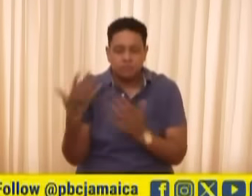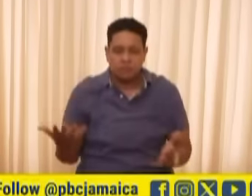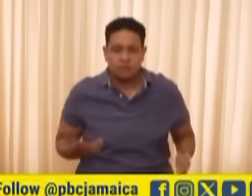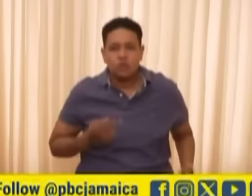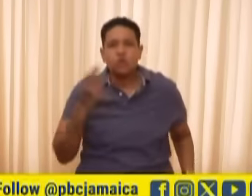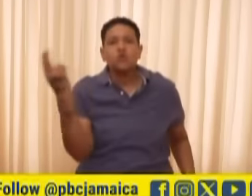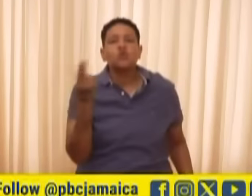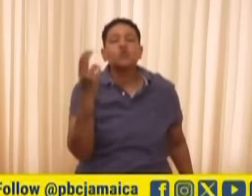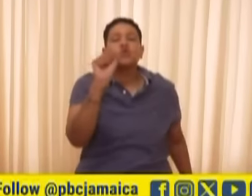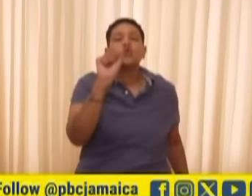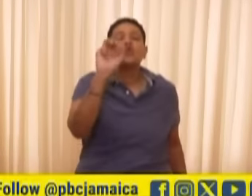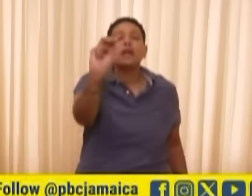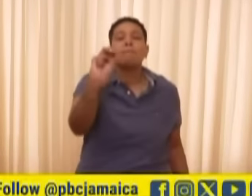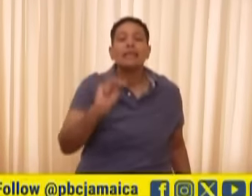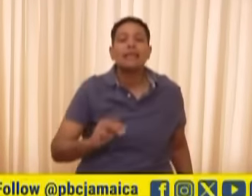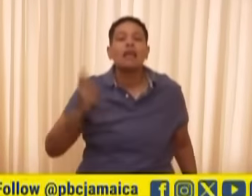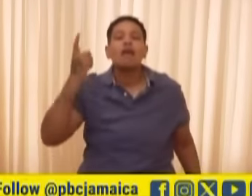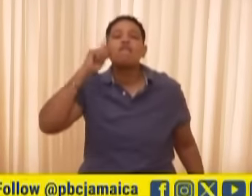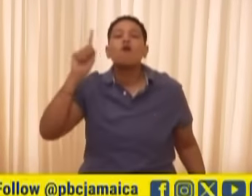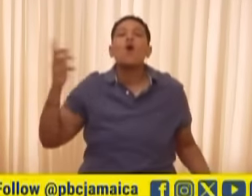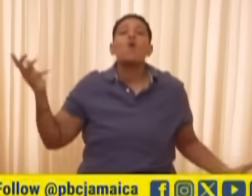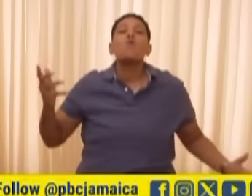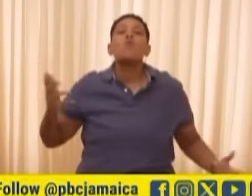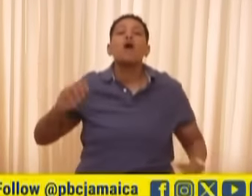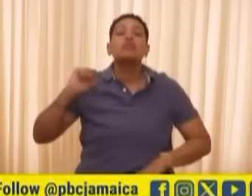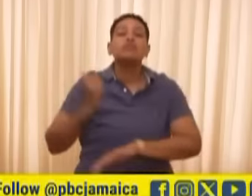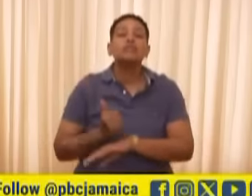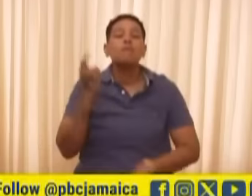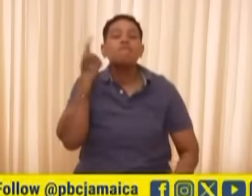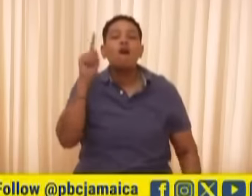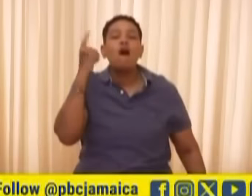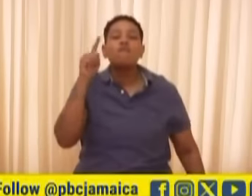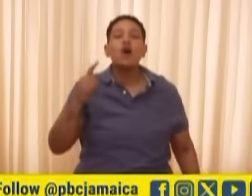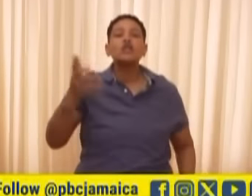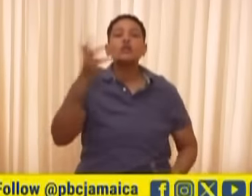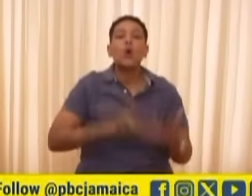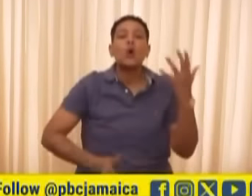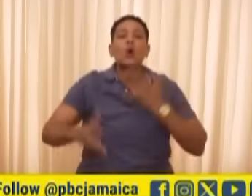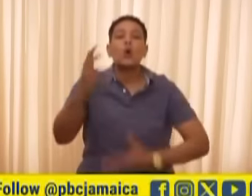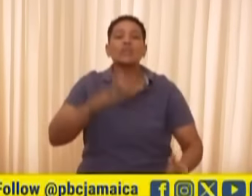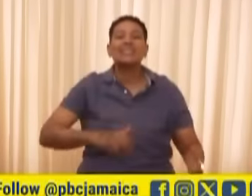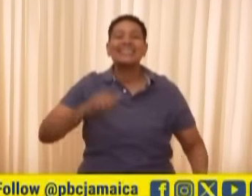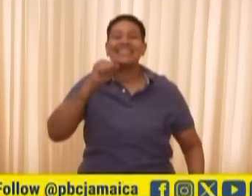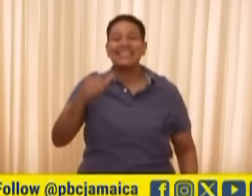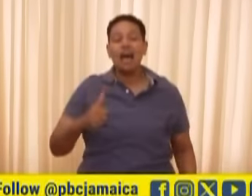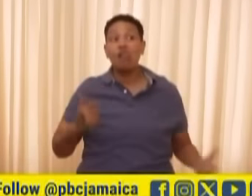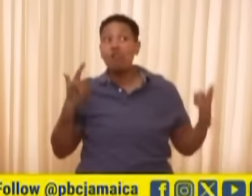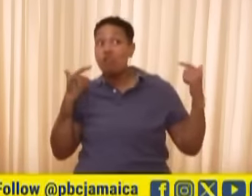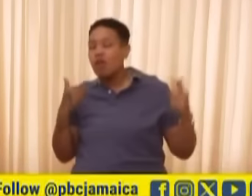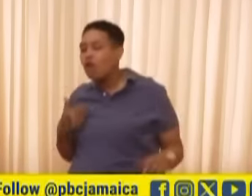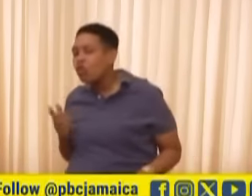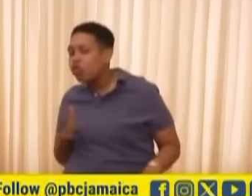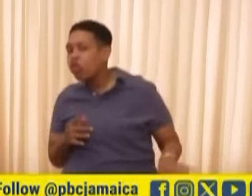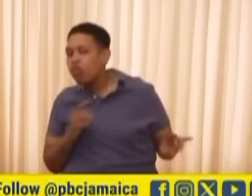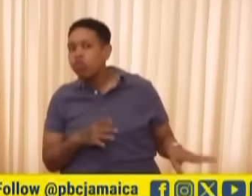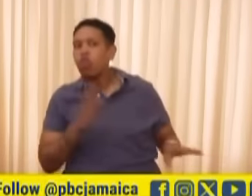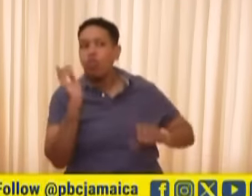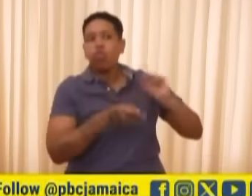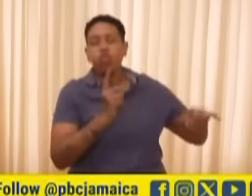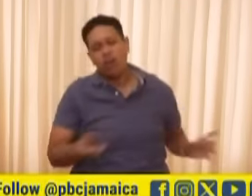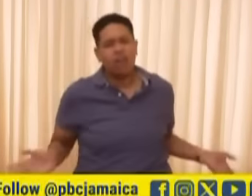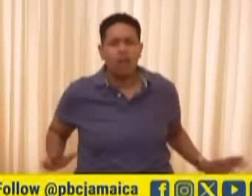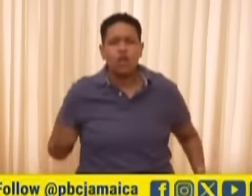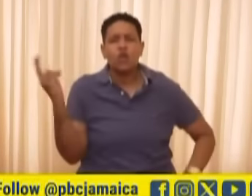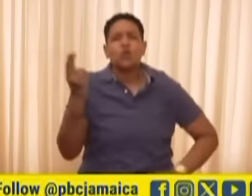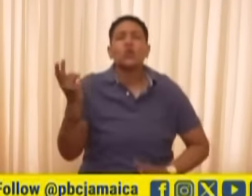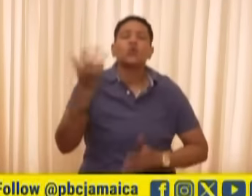Use social media for what it was designed to be, social, not anti-social media. So let's use